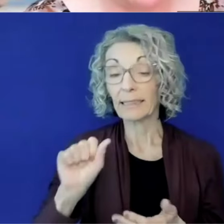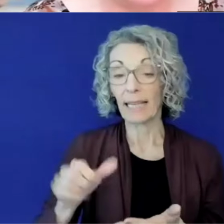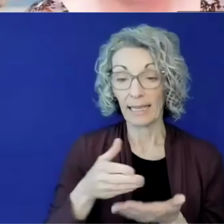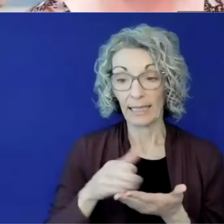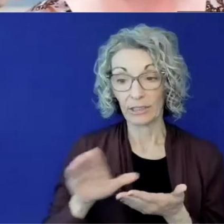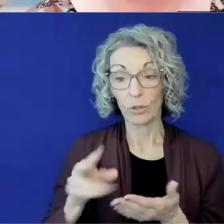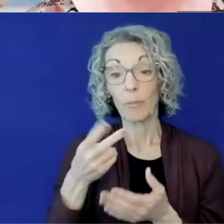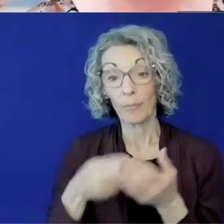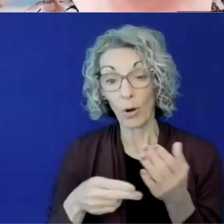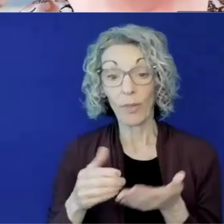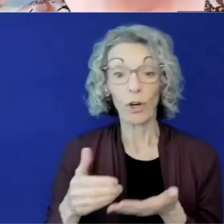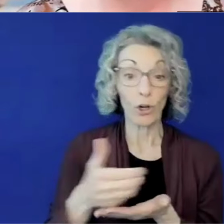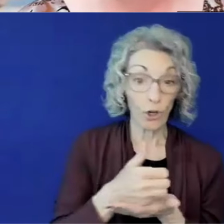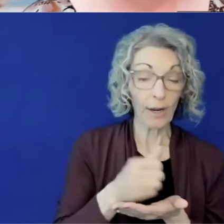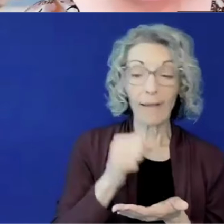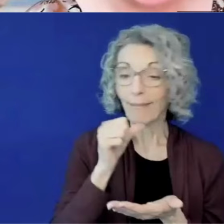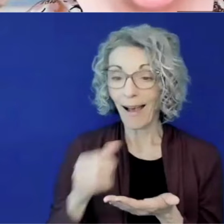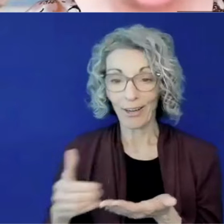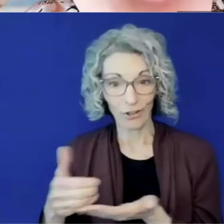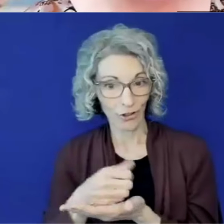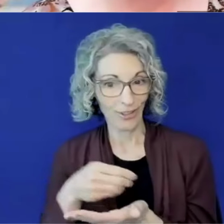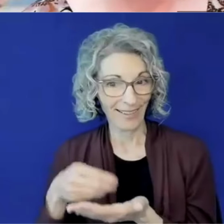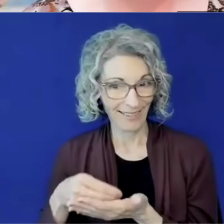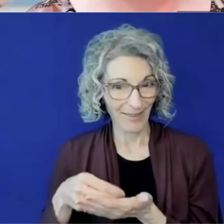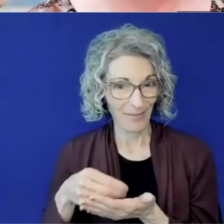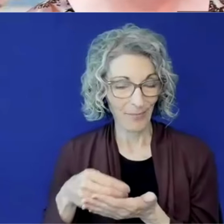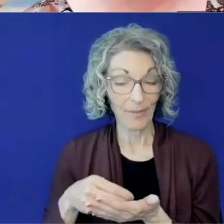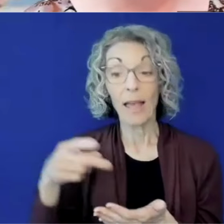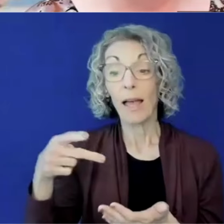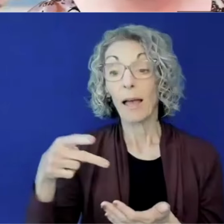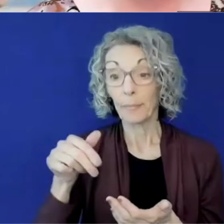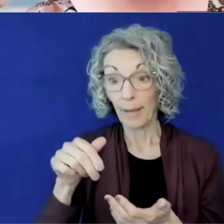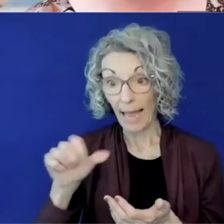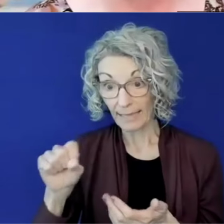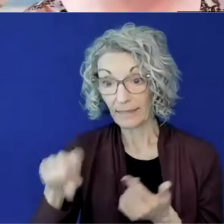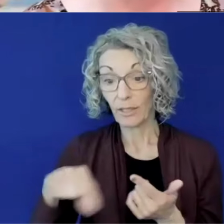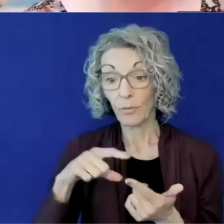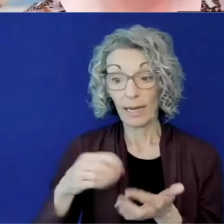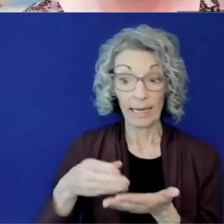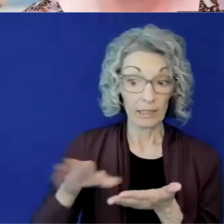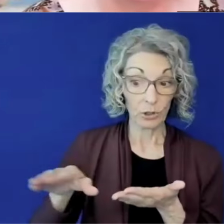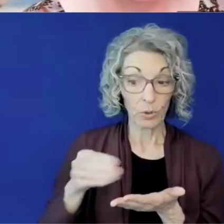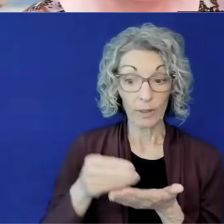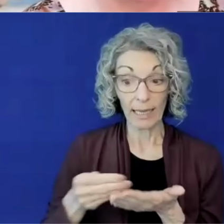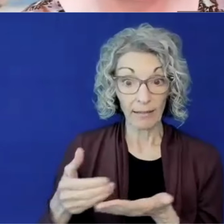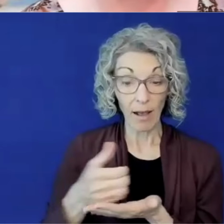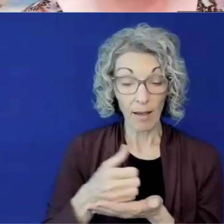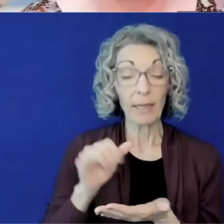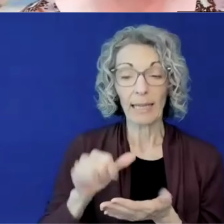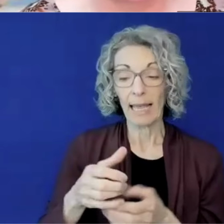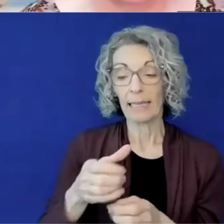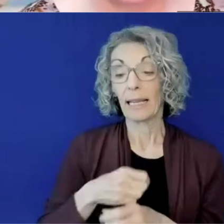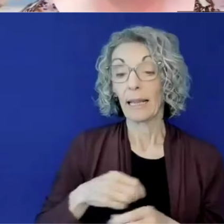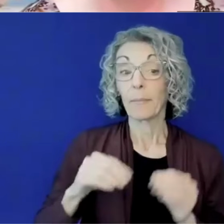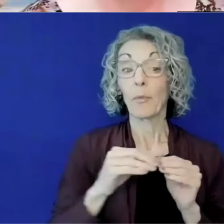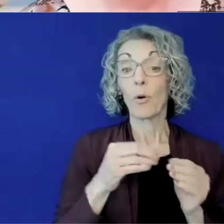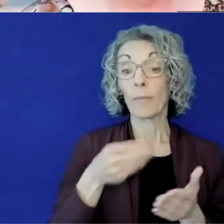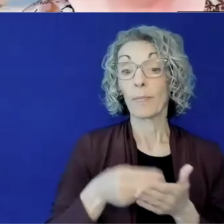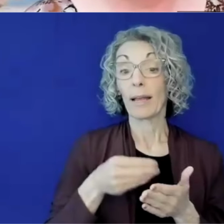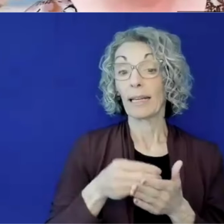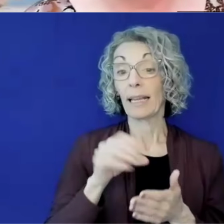and unearned income. But with PASS, when they exclude that income, you could get more money in